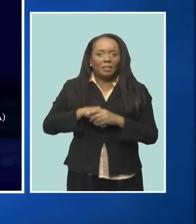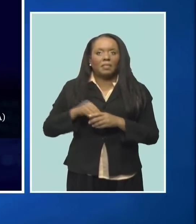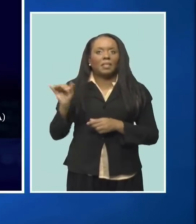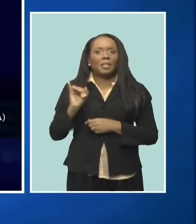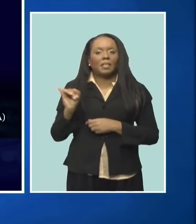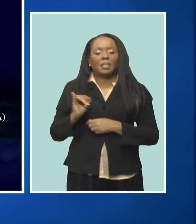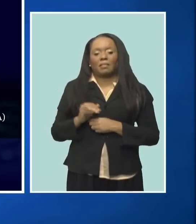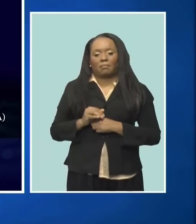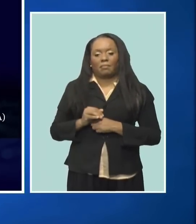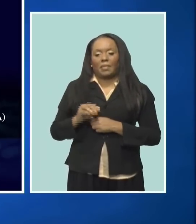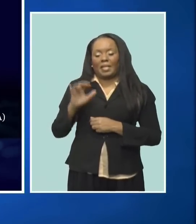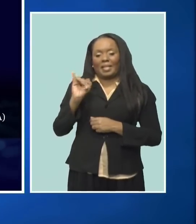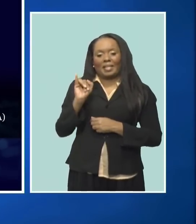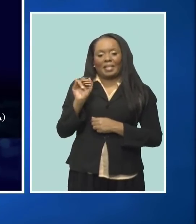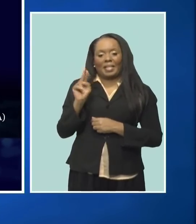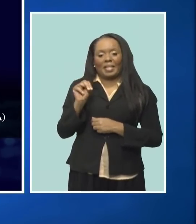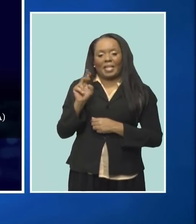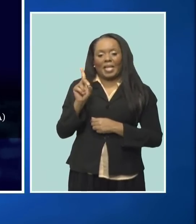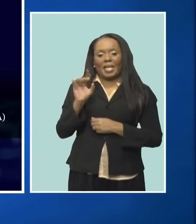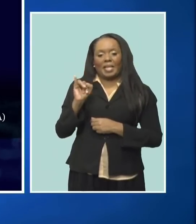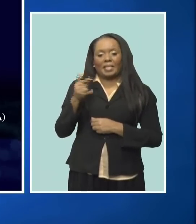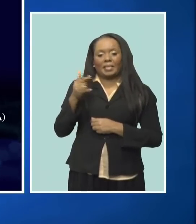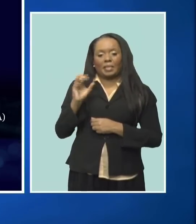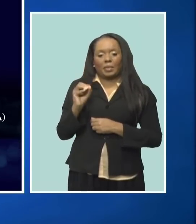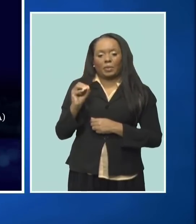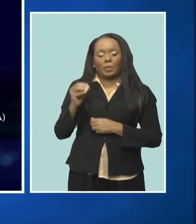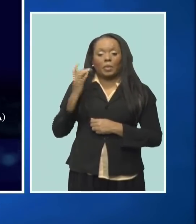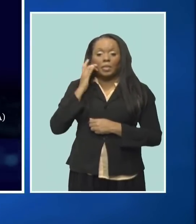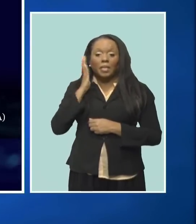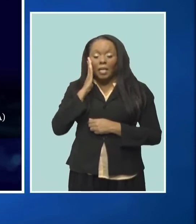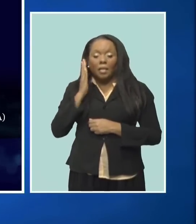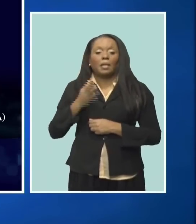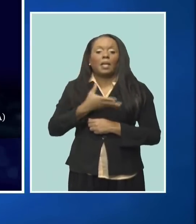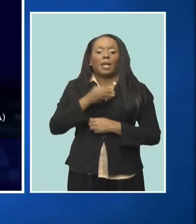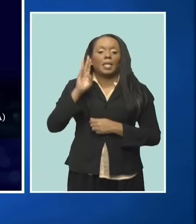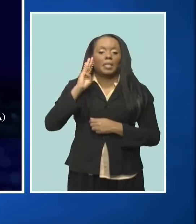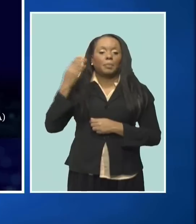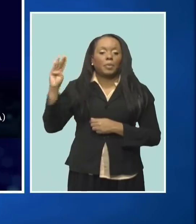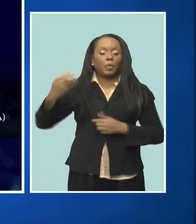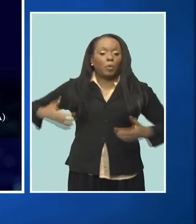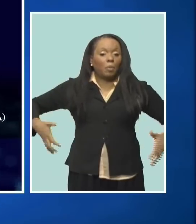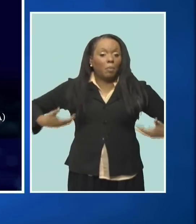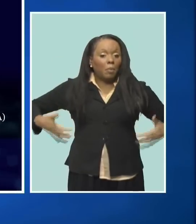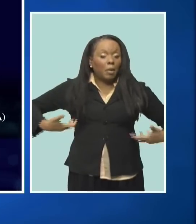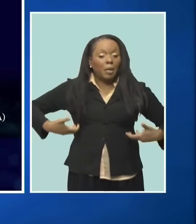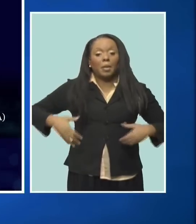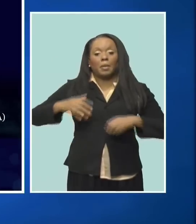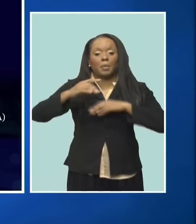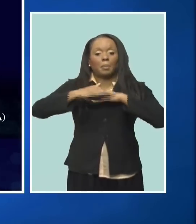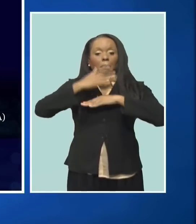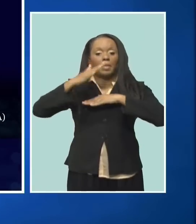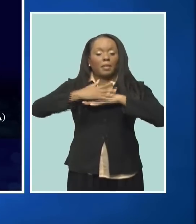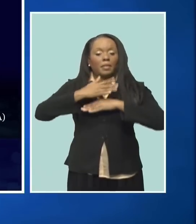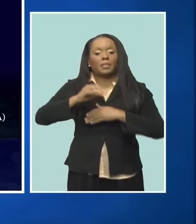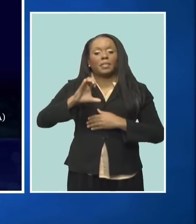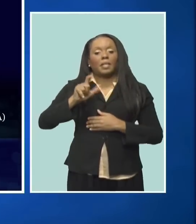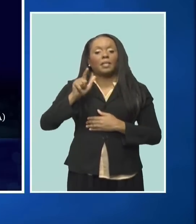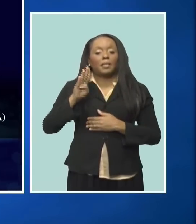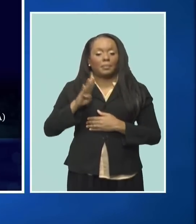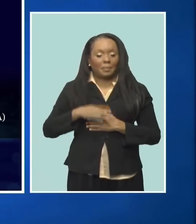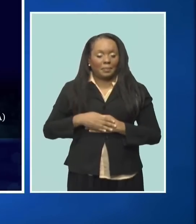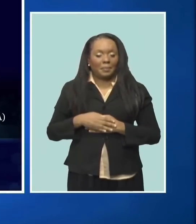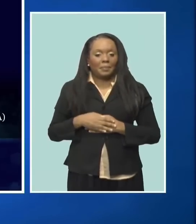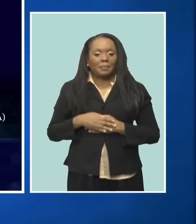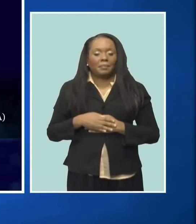Group Hotel Indigo and the Blue Monkey Beach Club, continue to take shape. Excitement is